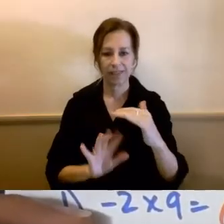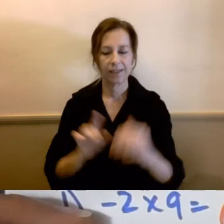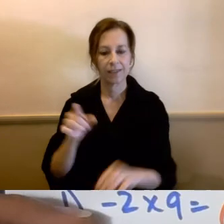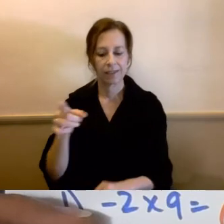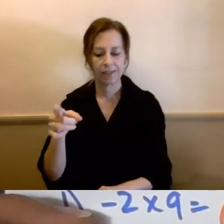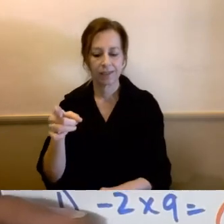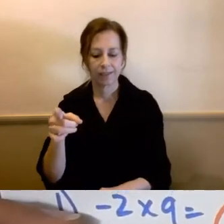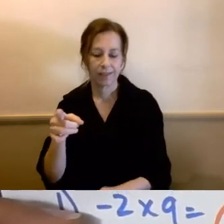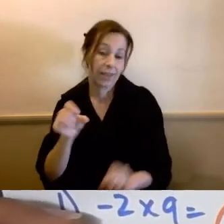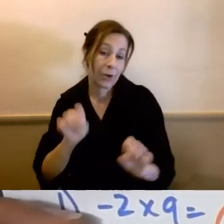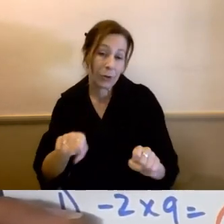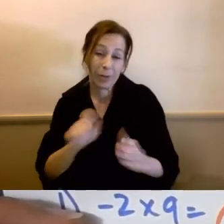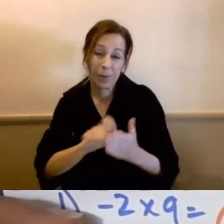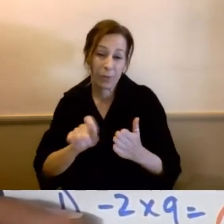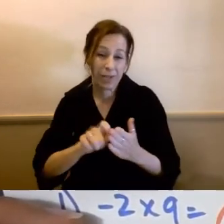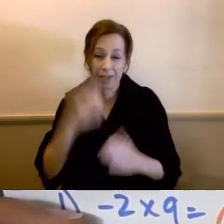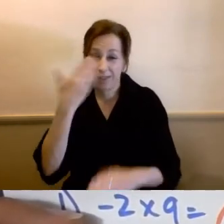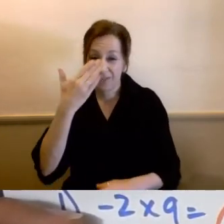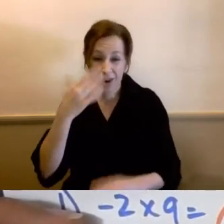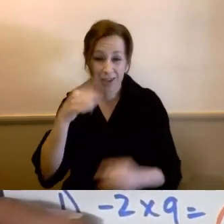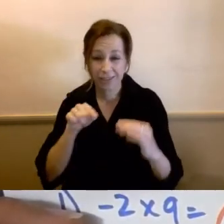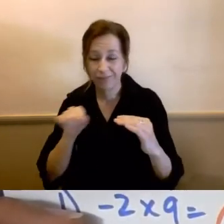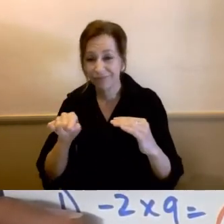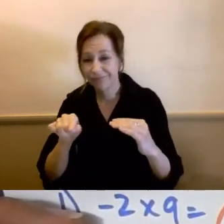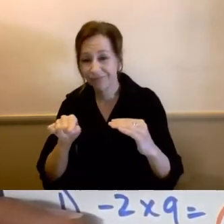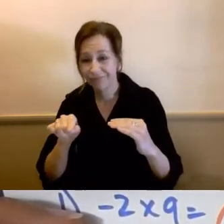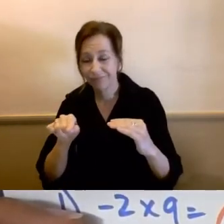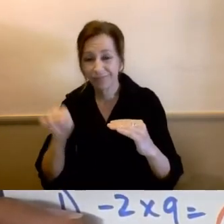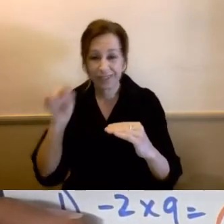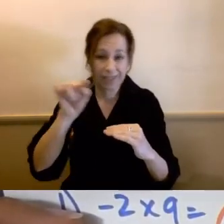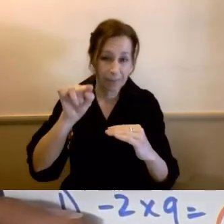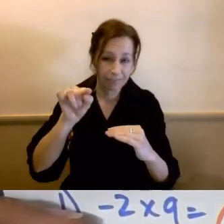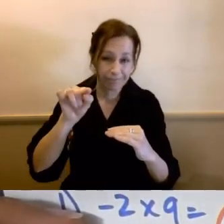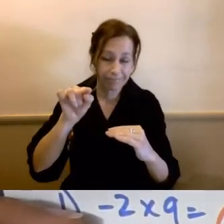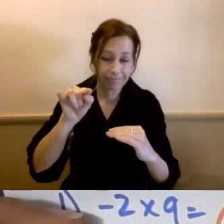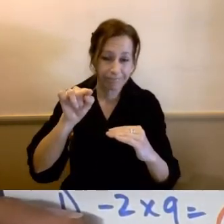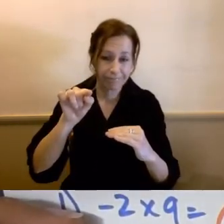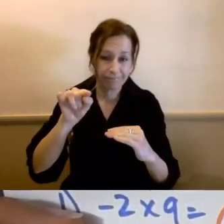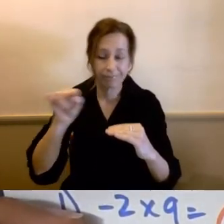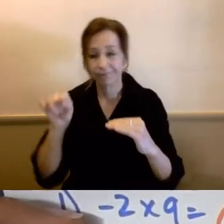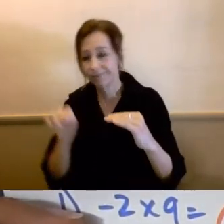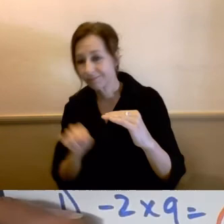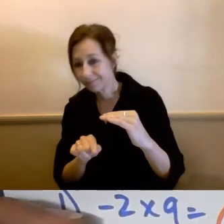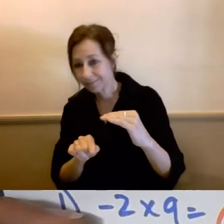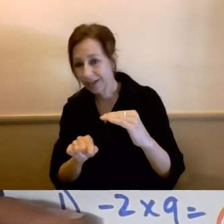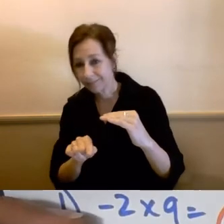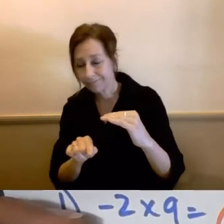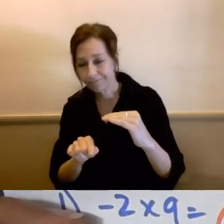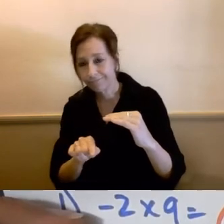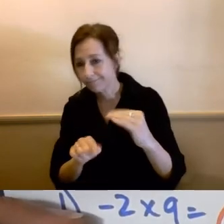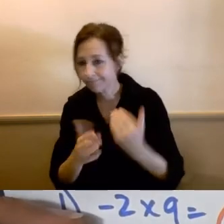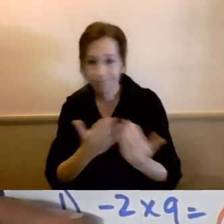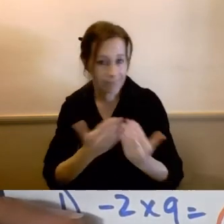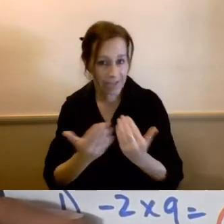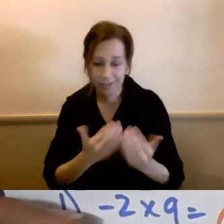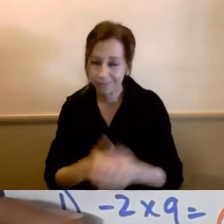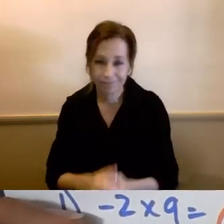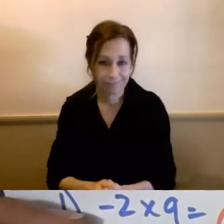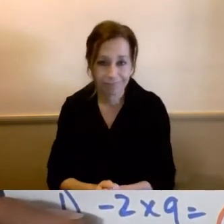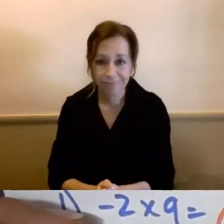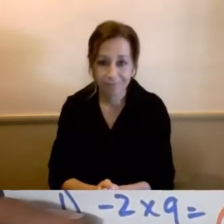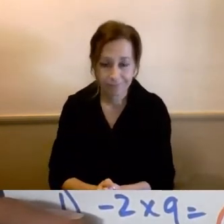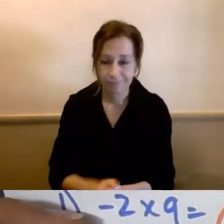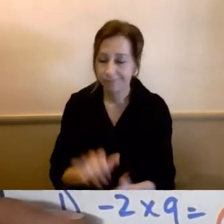1/5. And that could have been written in front, on top, or on bottom. It does not